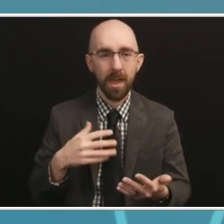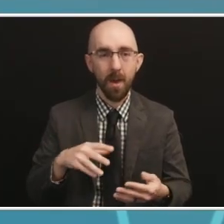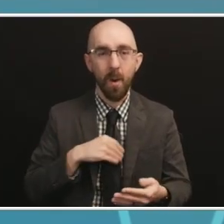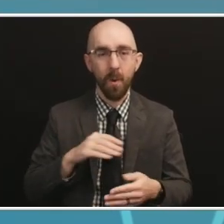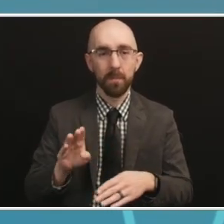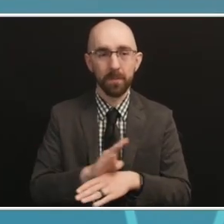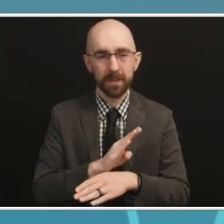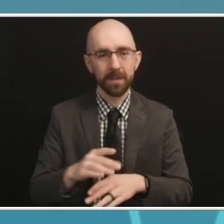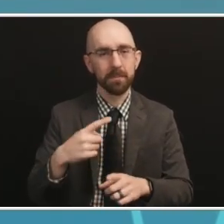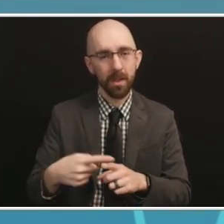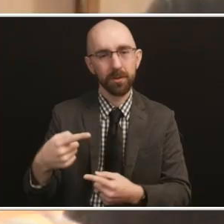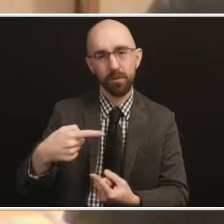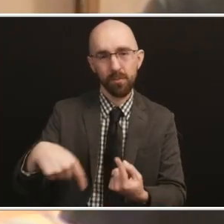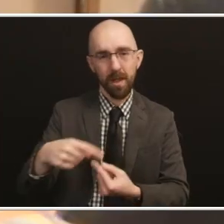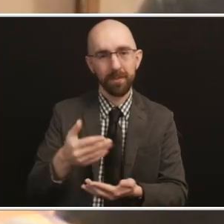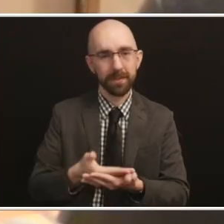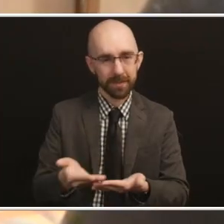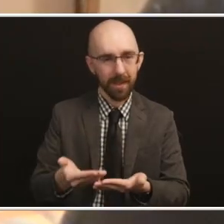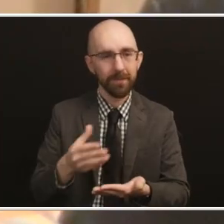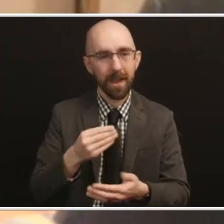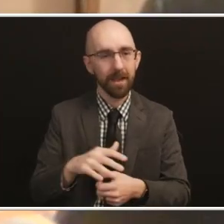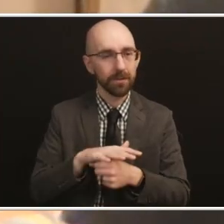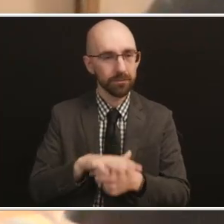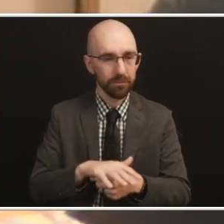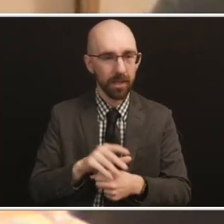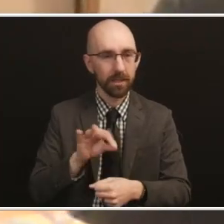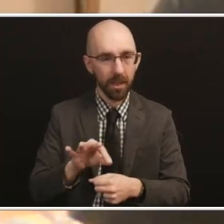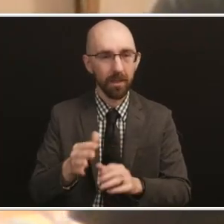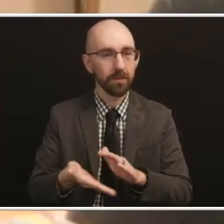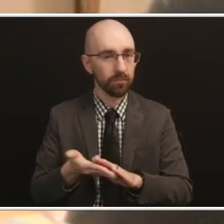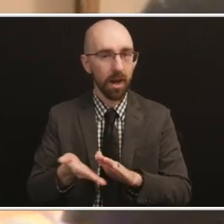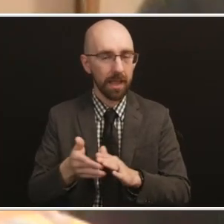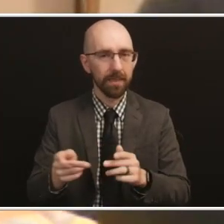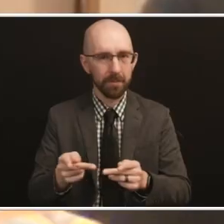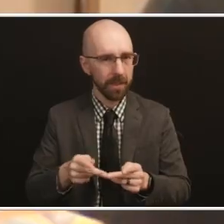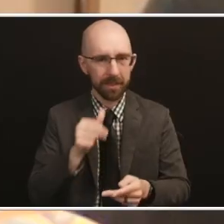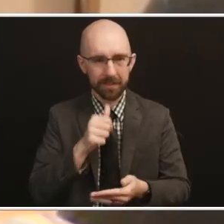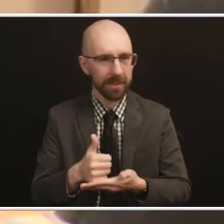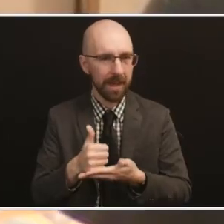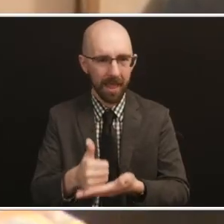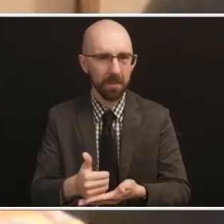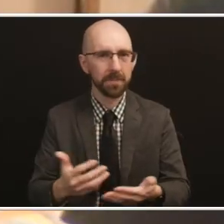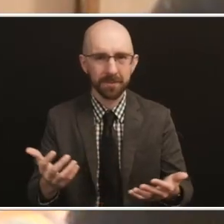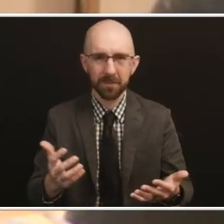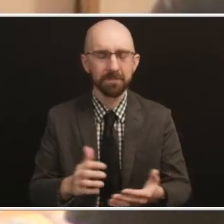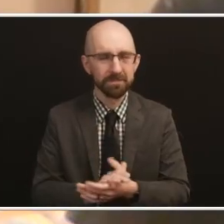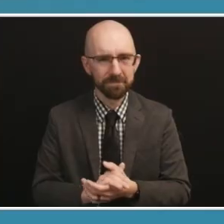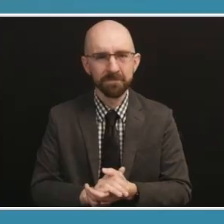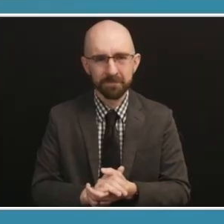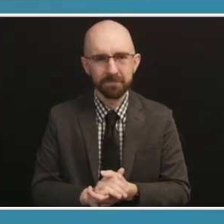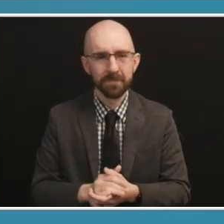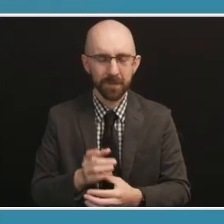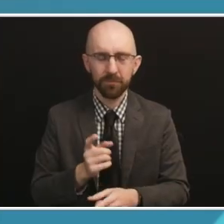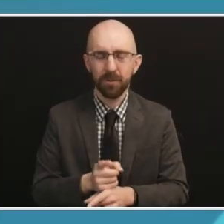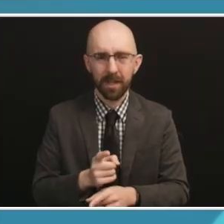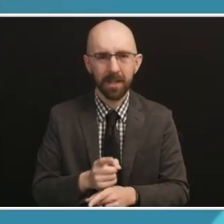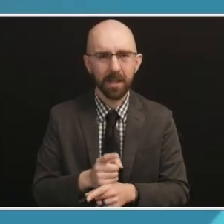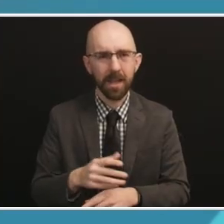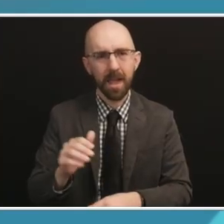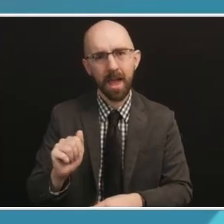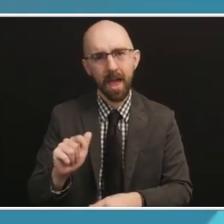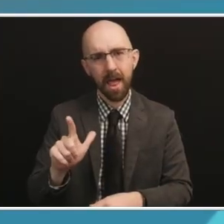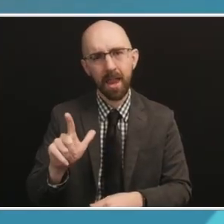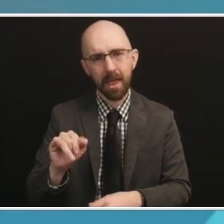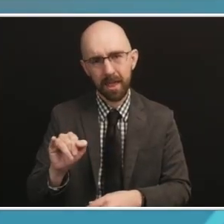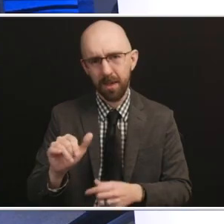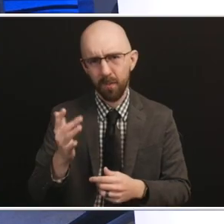being around the stuff, and then also the stress of trying to run in the place didn't help it. Right. Allie, why is it important to trigger